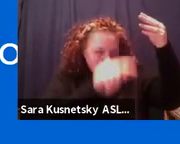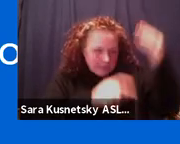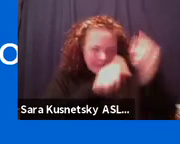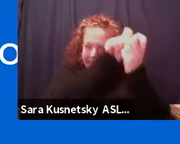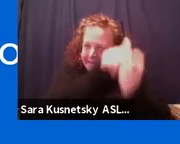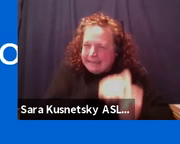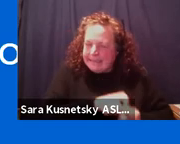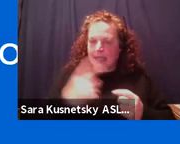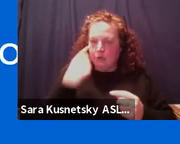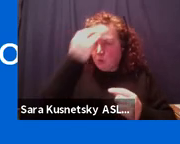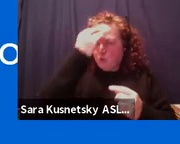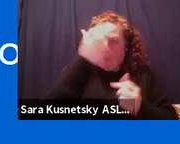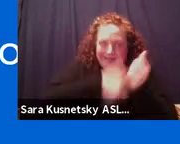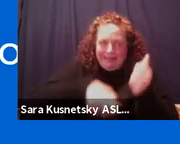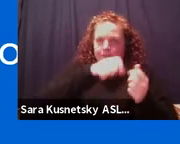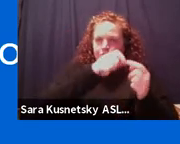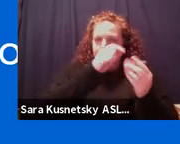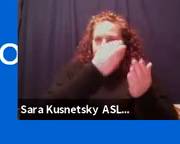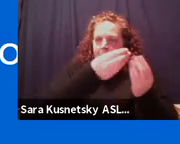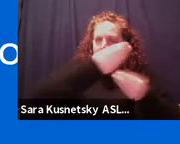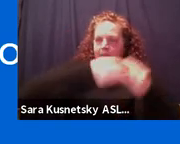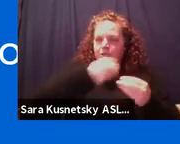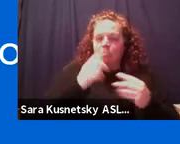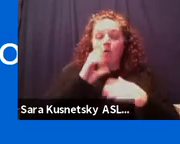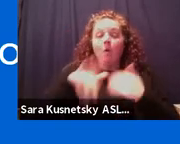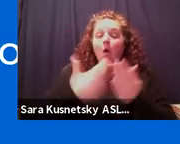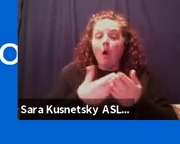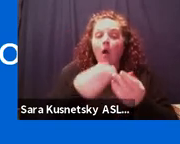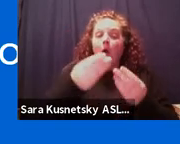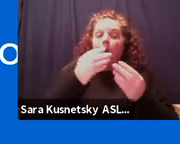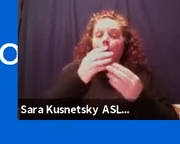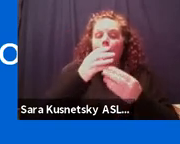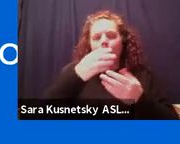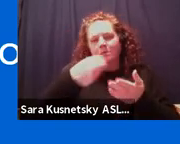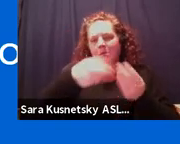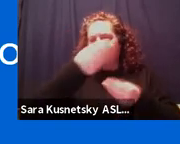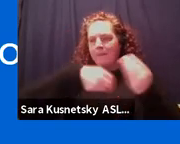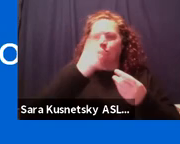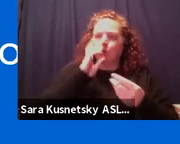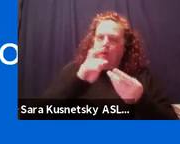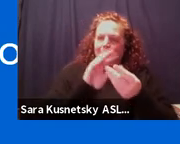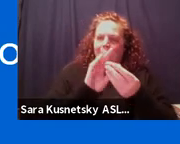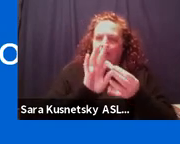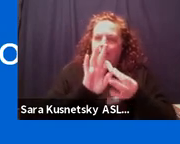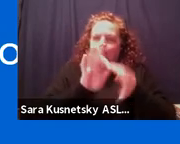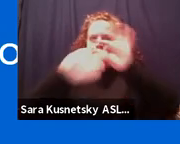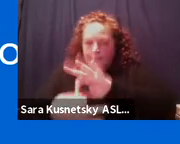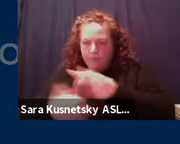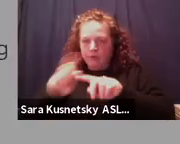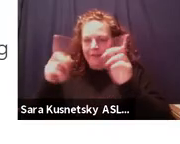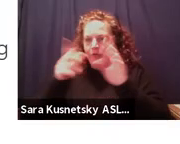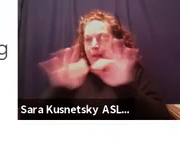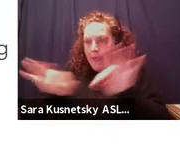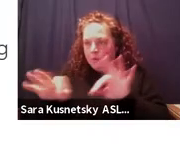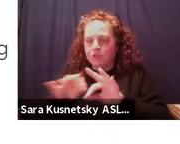mentioned earlier, all budget documents are being translated and will be available by the next budget hearing, which is next week.